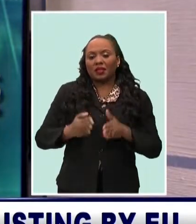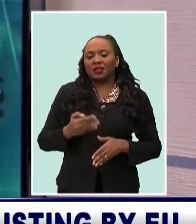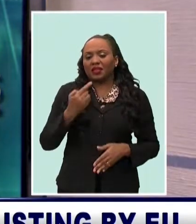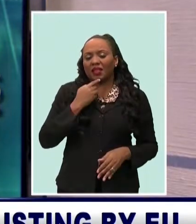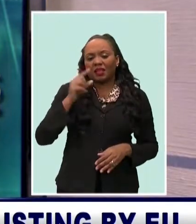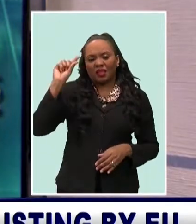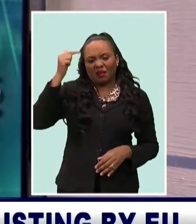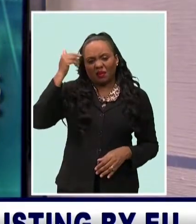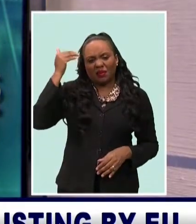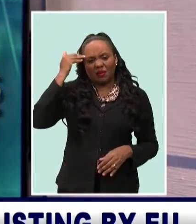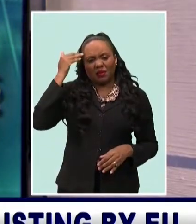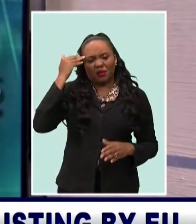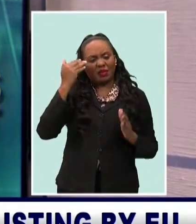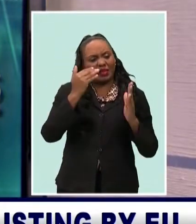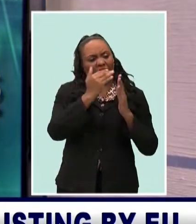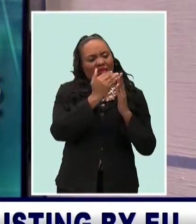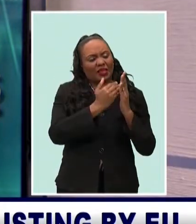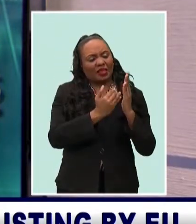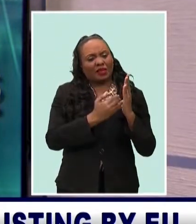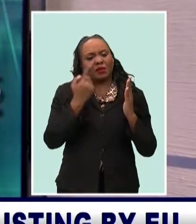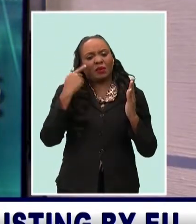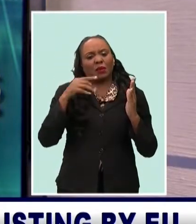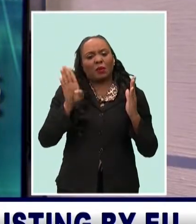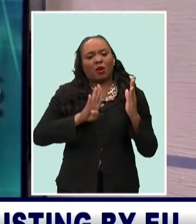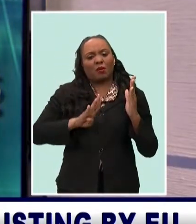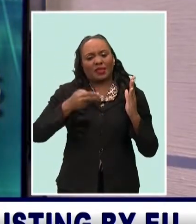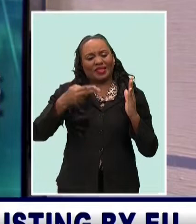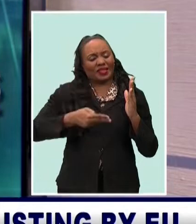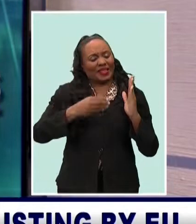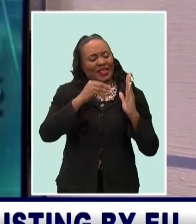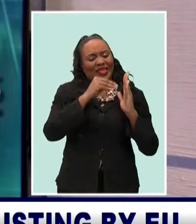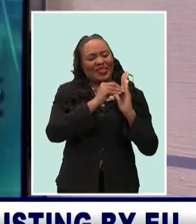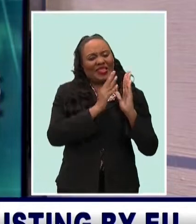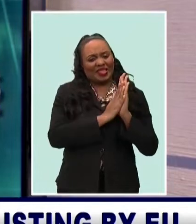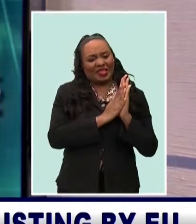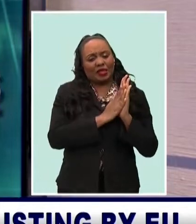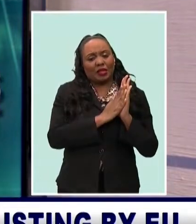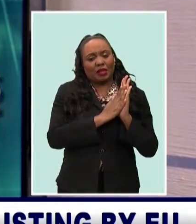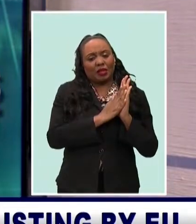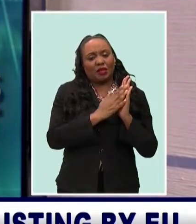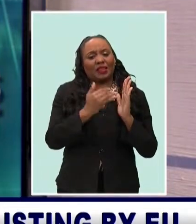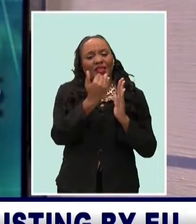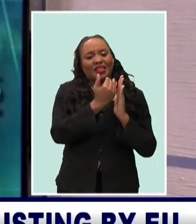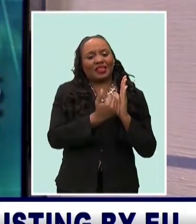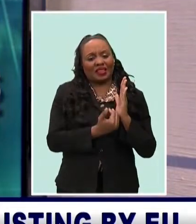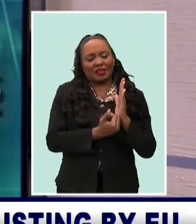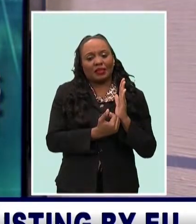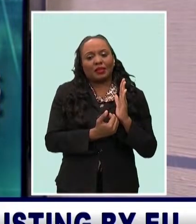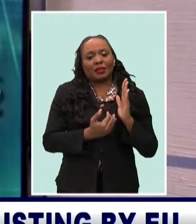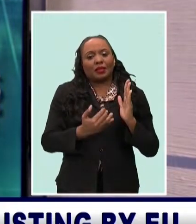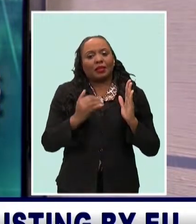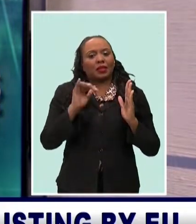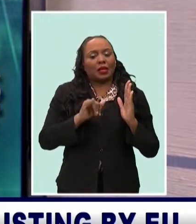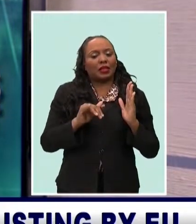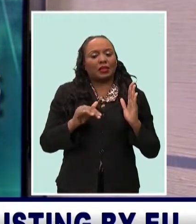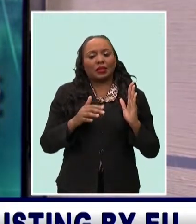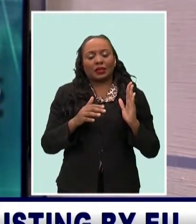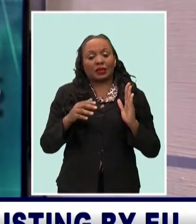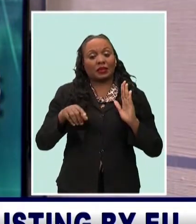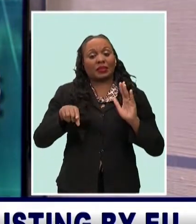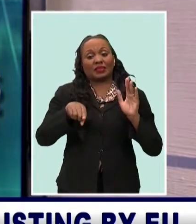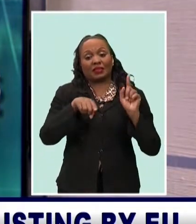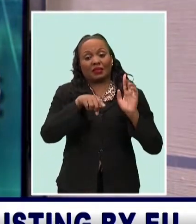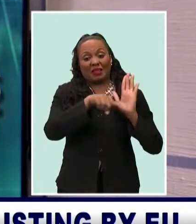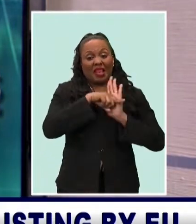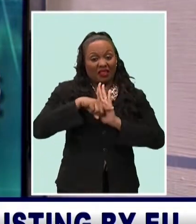EU's recent blacklisting of Barbados, noting that they are addressing the matter appropriately. The minister gave the reminder that Barbados